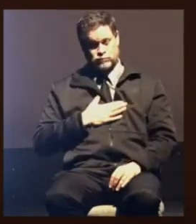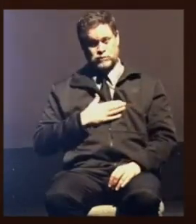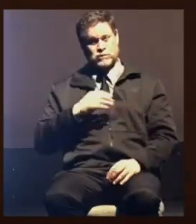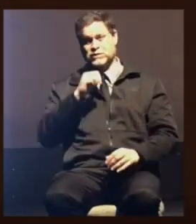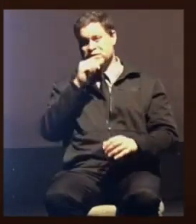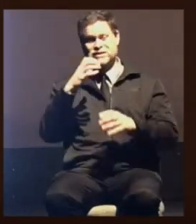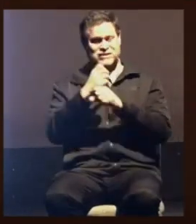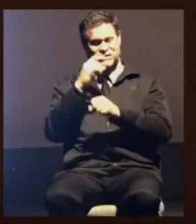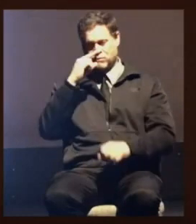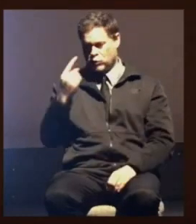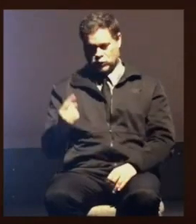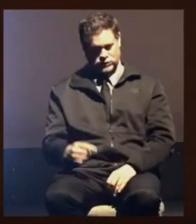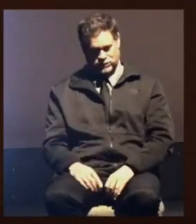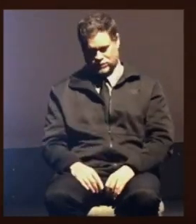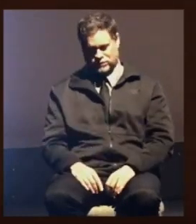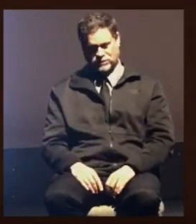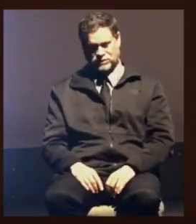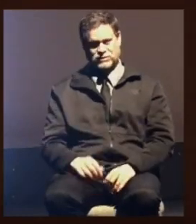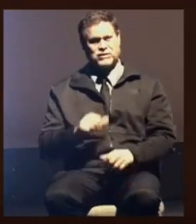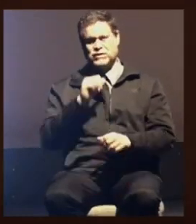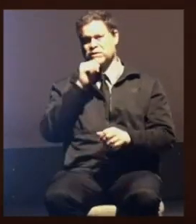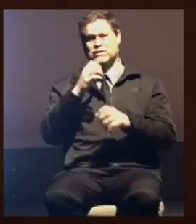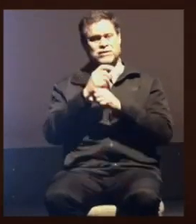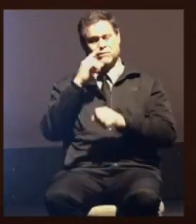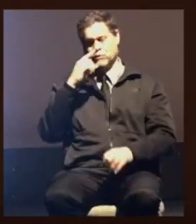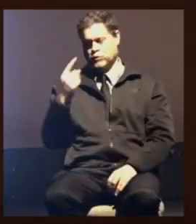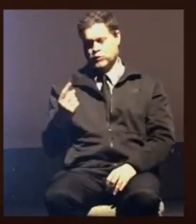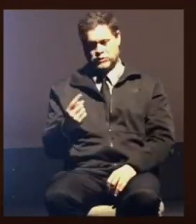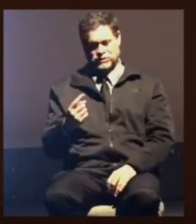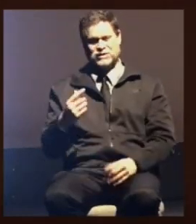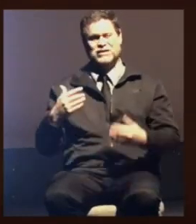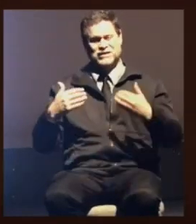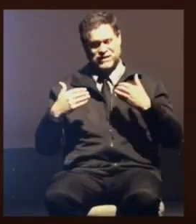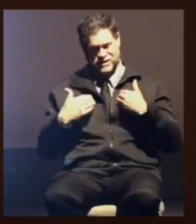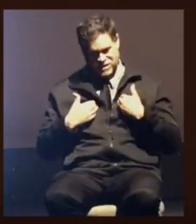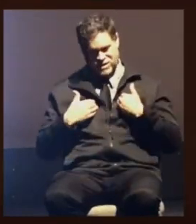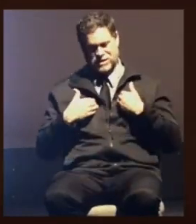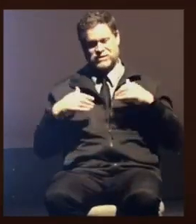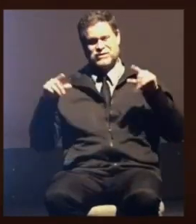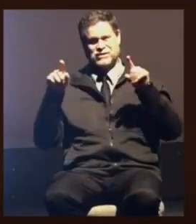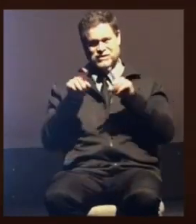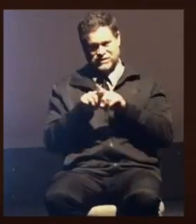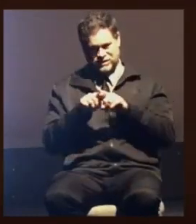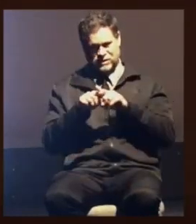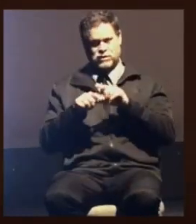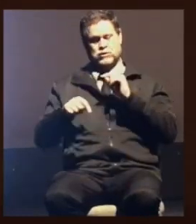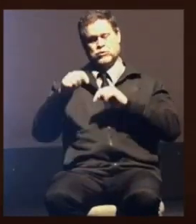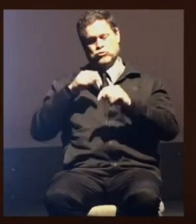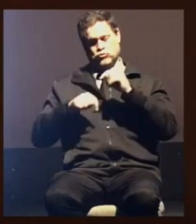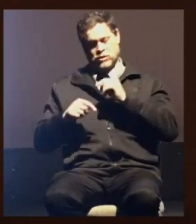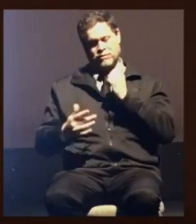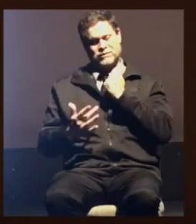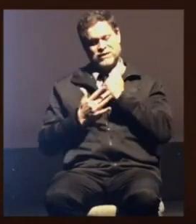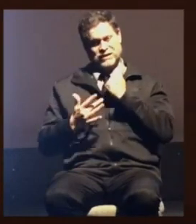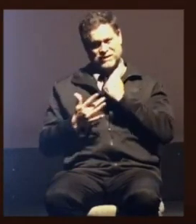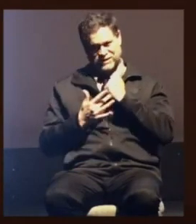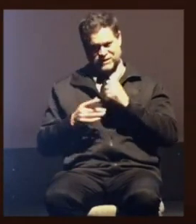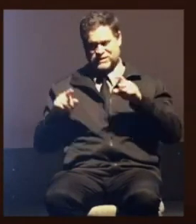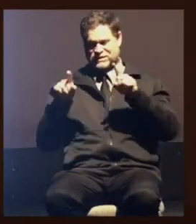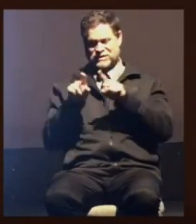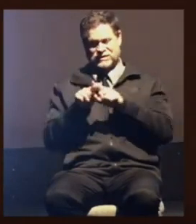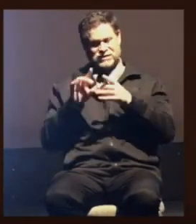get bored. He doesn't get bored. He has the same drop, same technique,